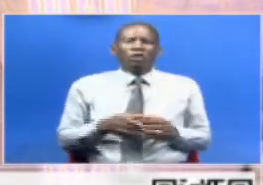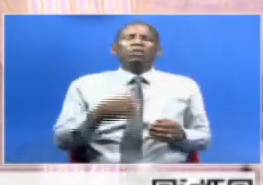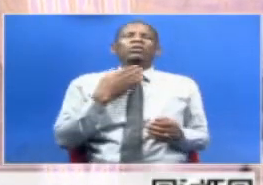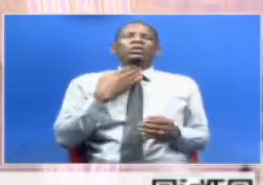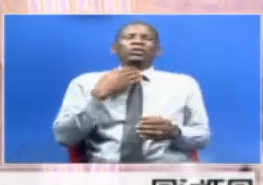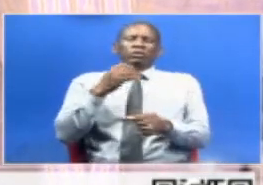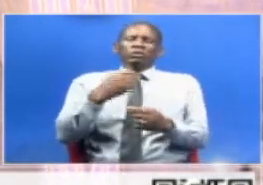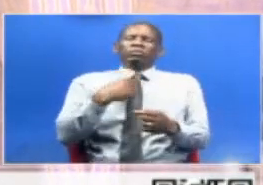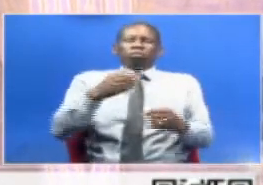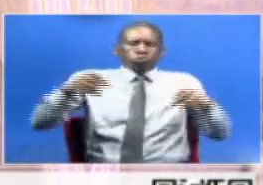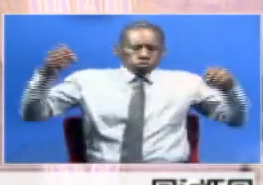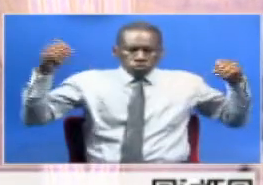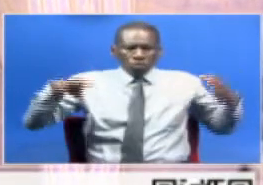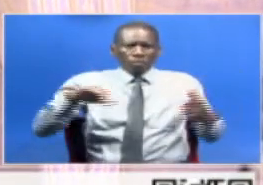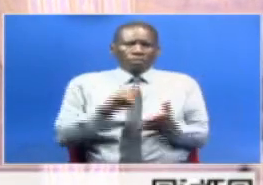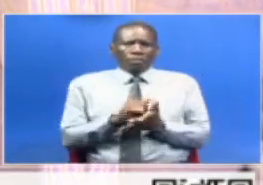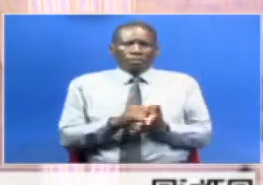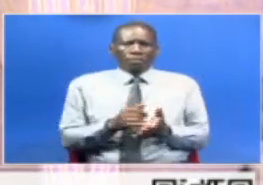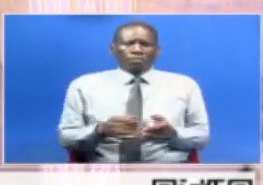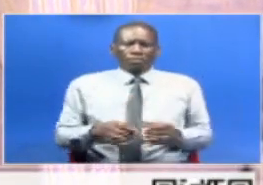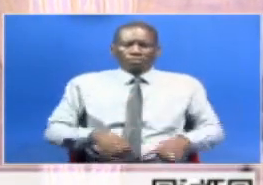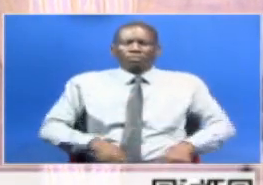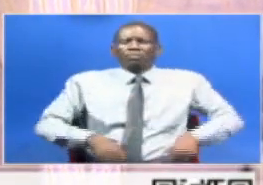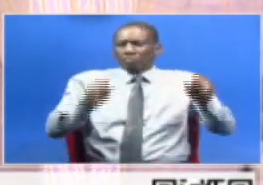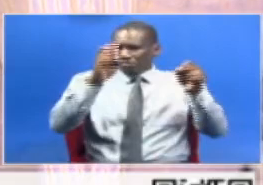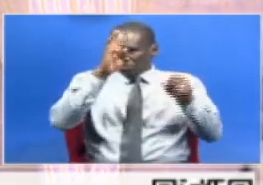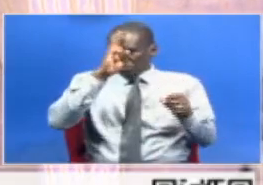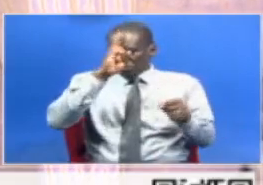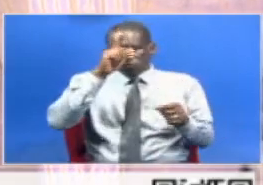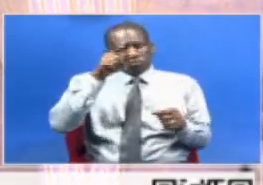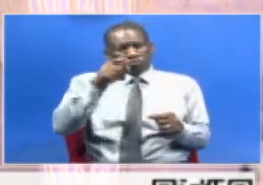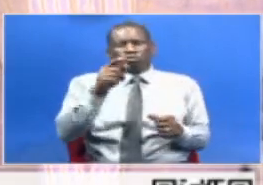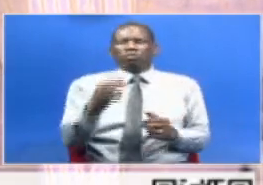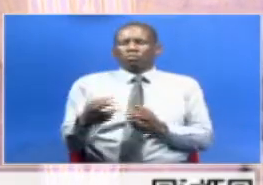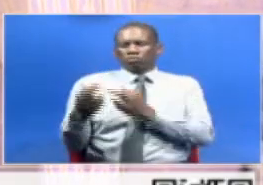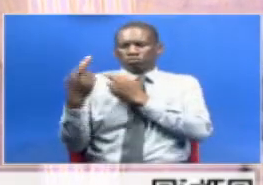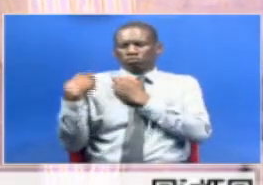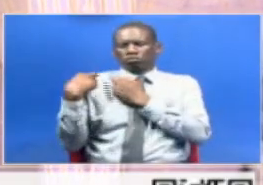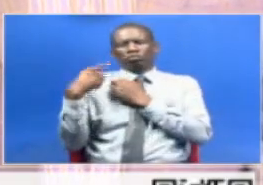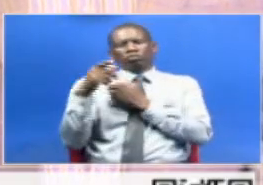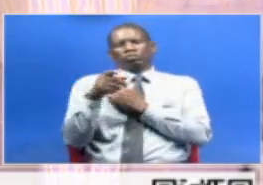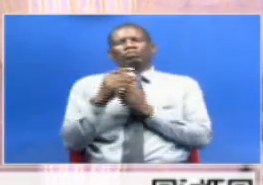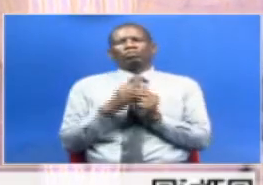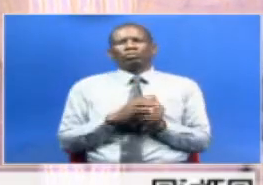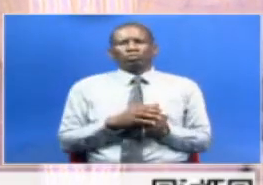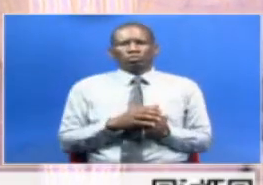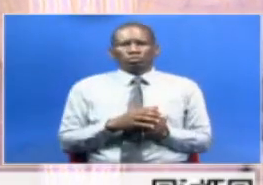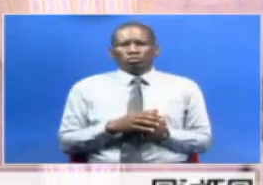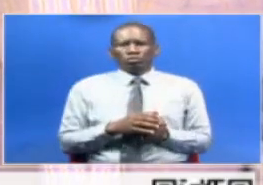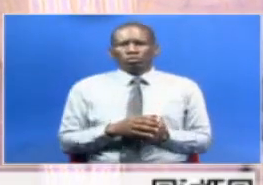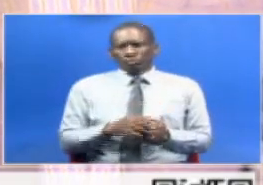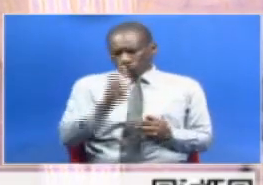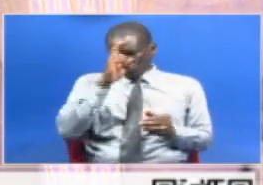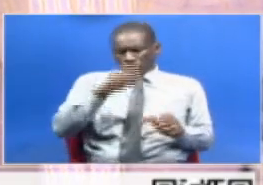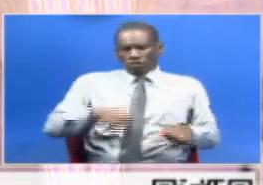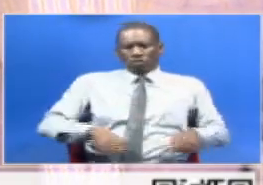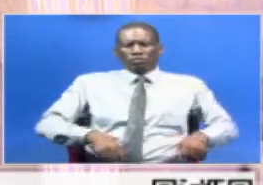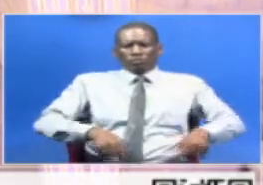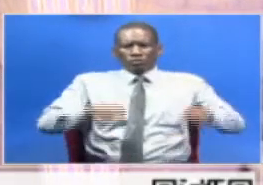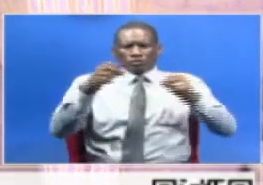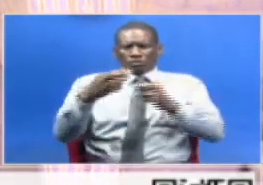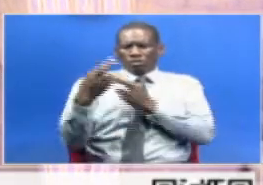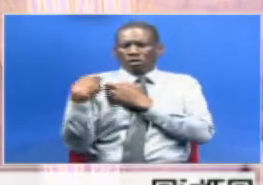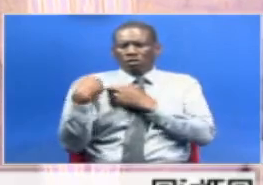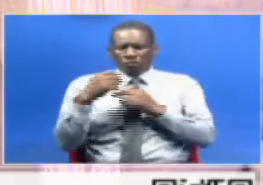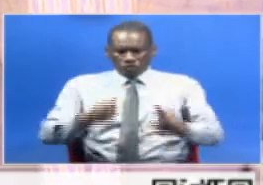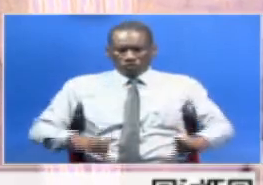it clear that we will hold the Inspector General of Police fully liable for the